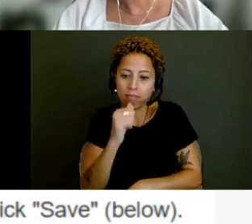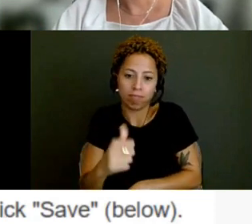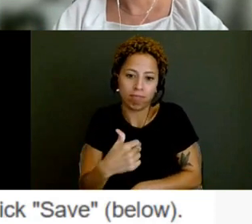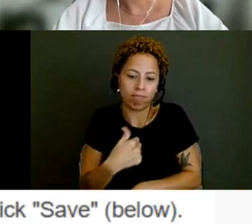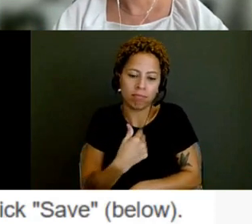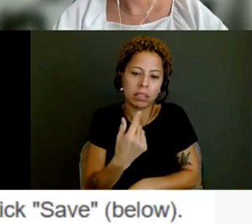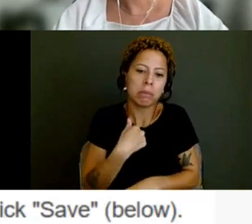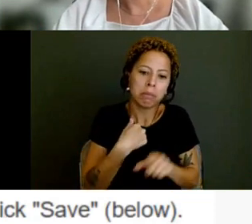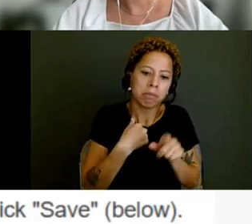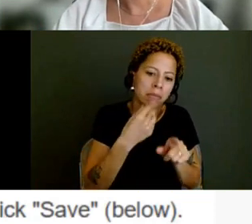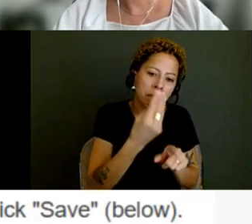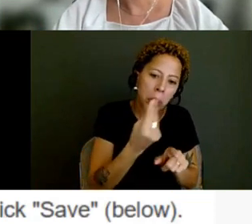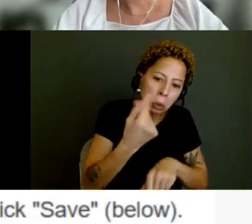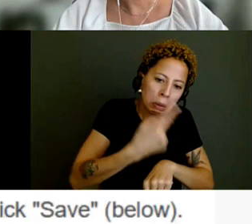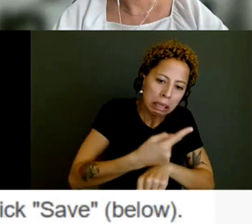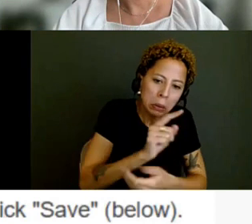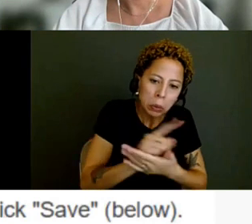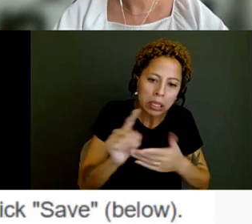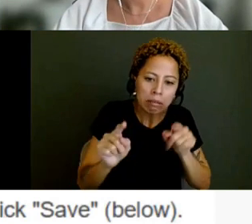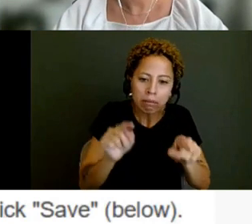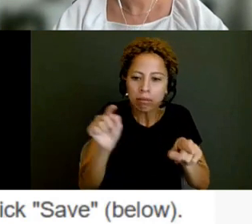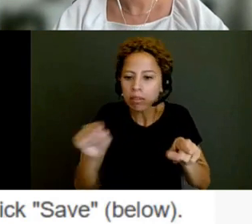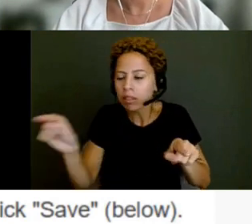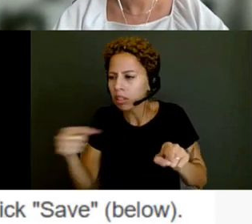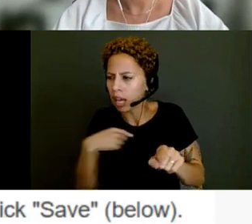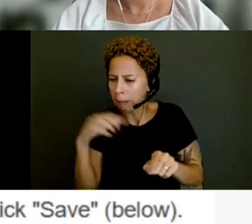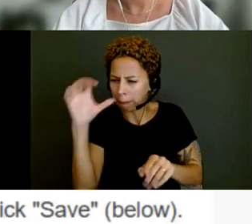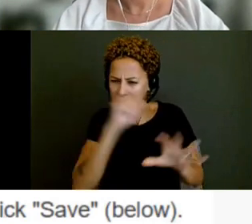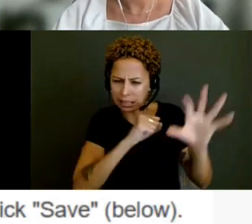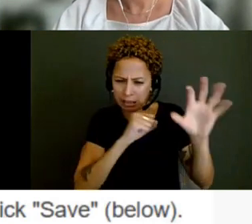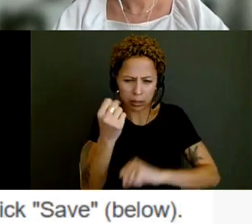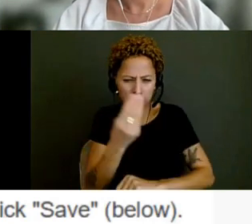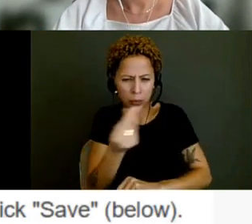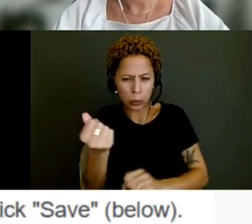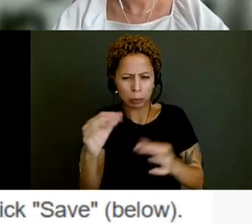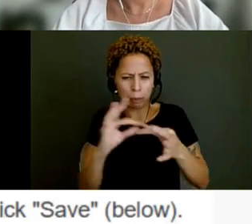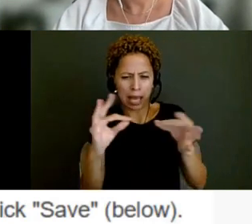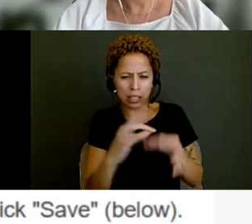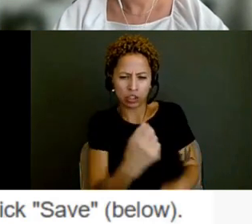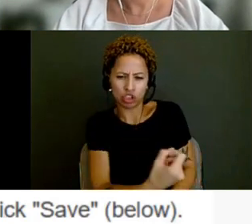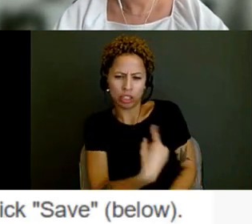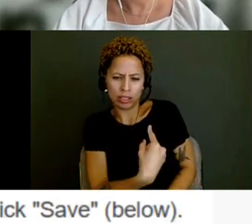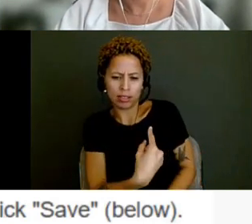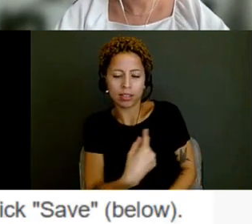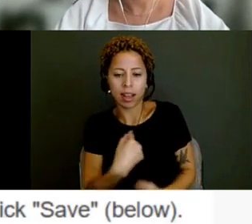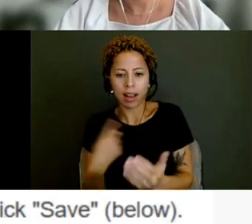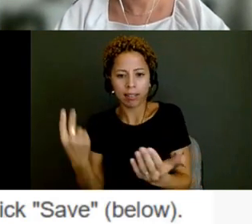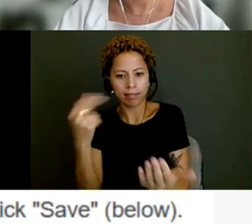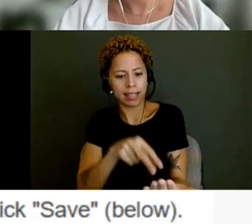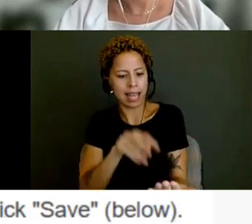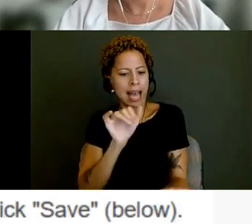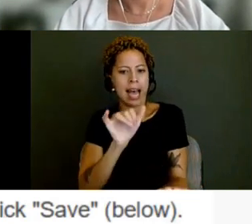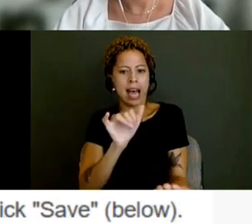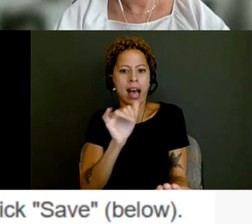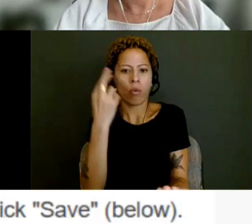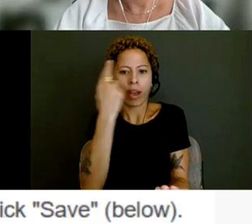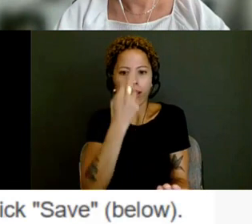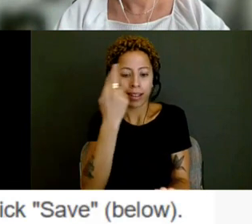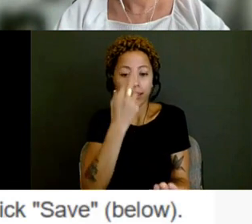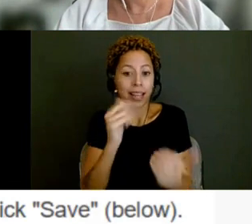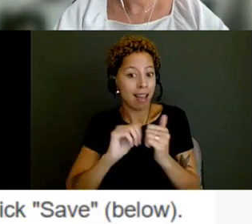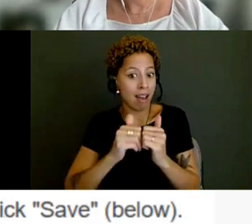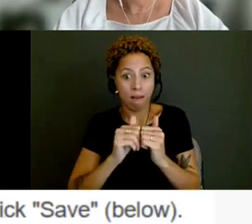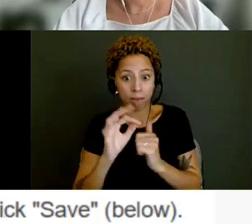hadn't been getting all my messages and I thought, oh, that's not very good. So I went in and realized it was a really simple